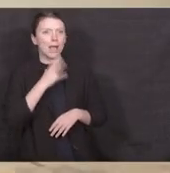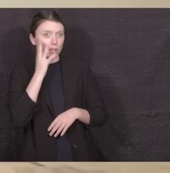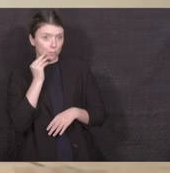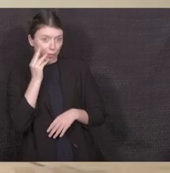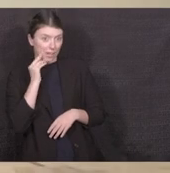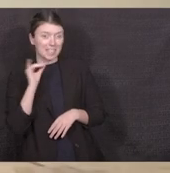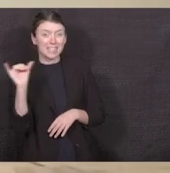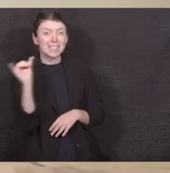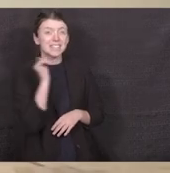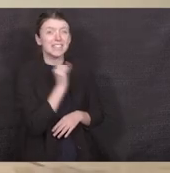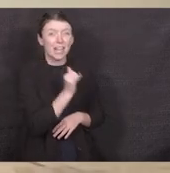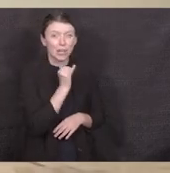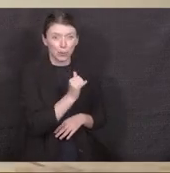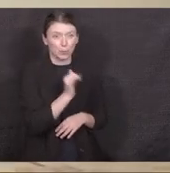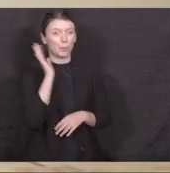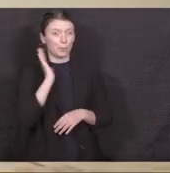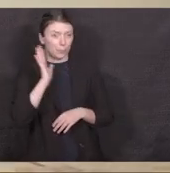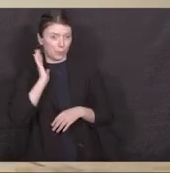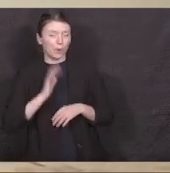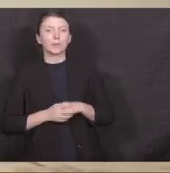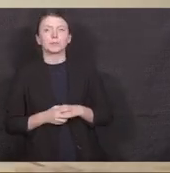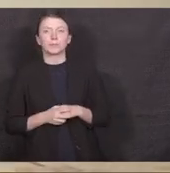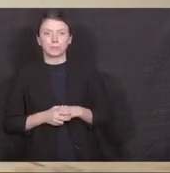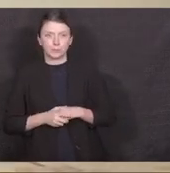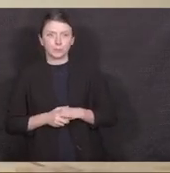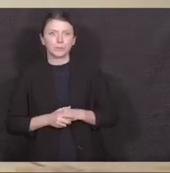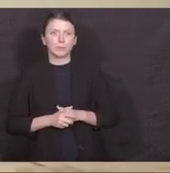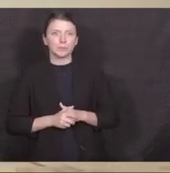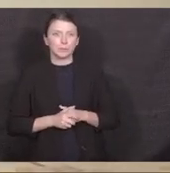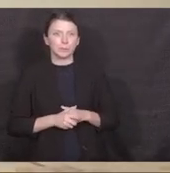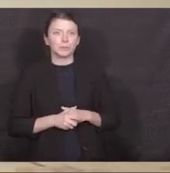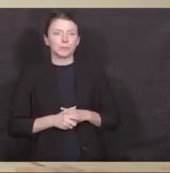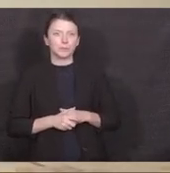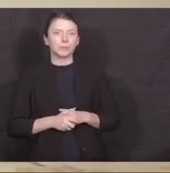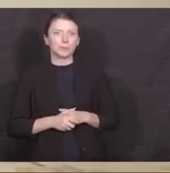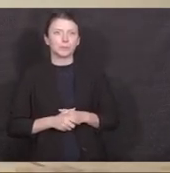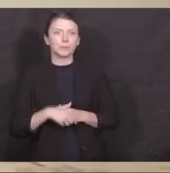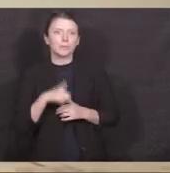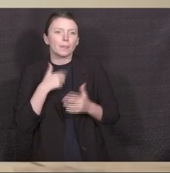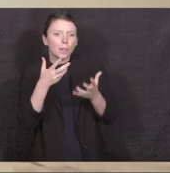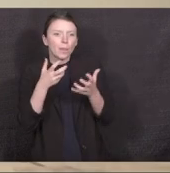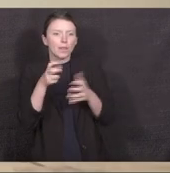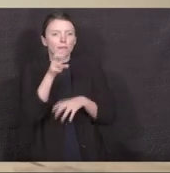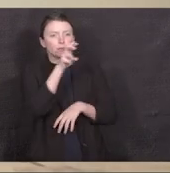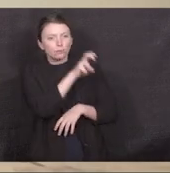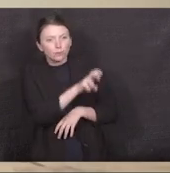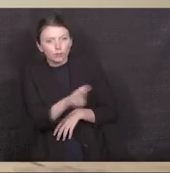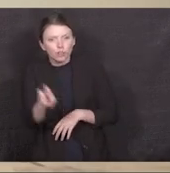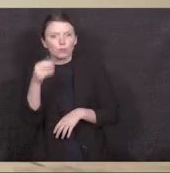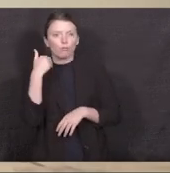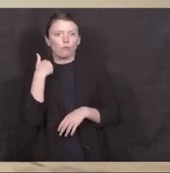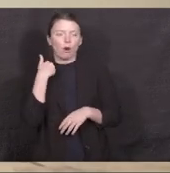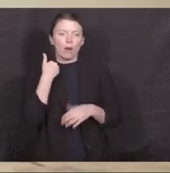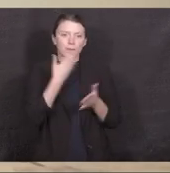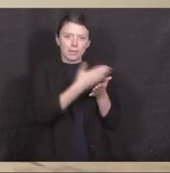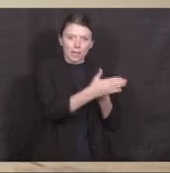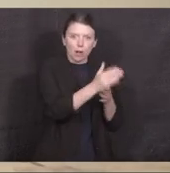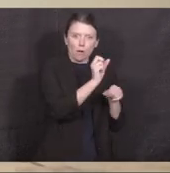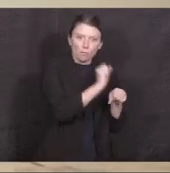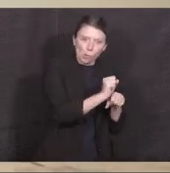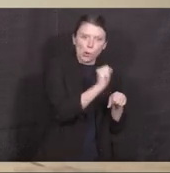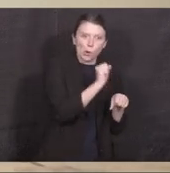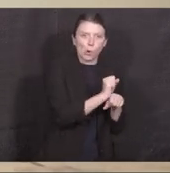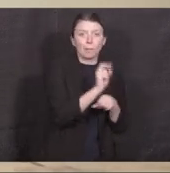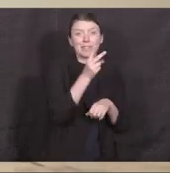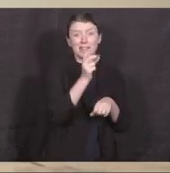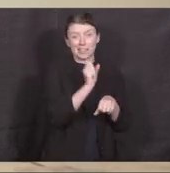this position. I was looking to make a transition. I had been laid off of my